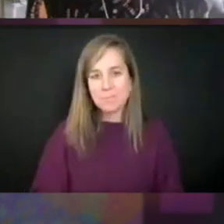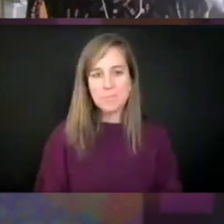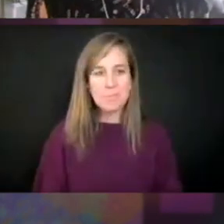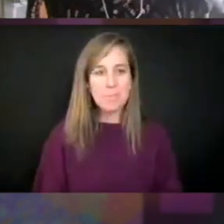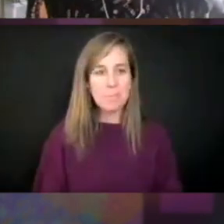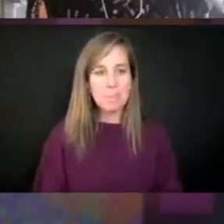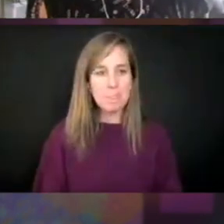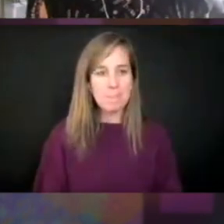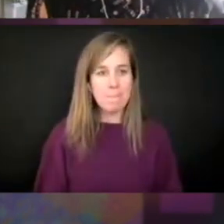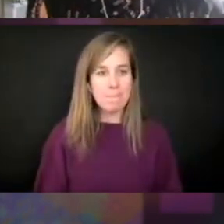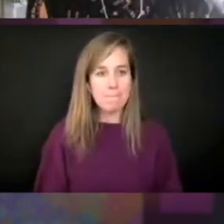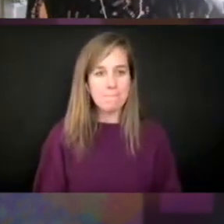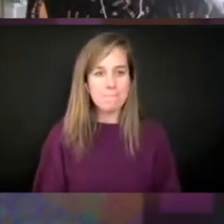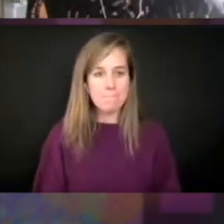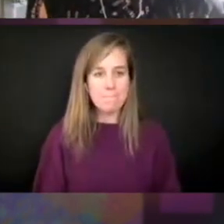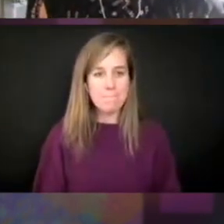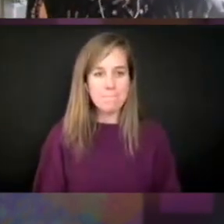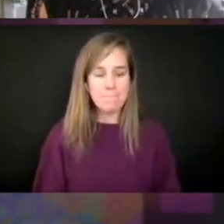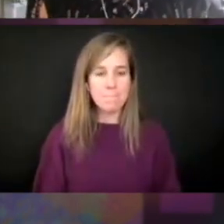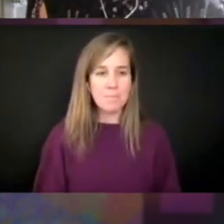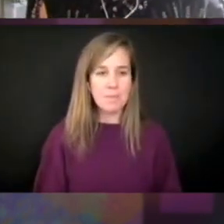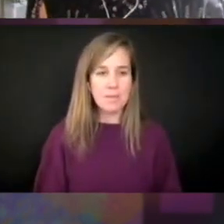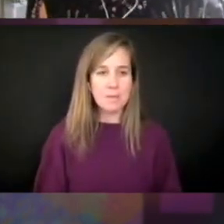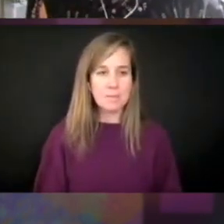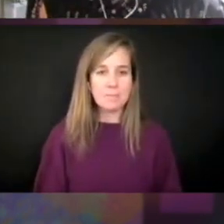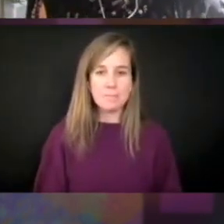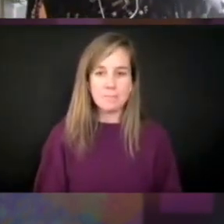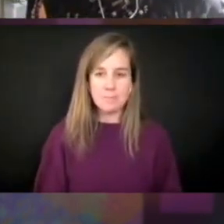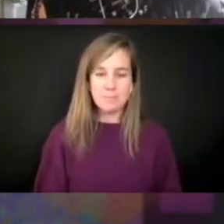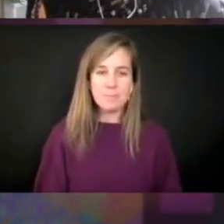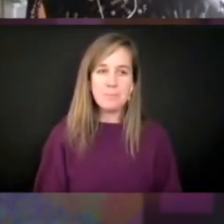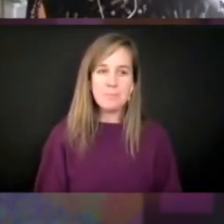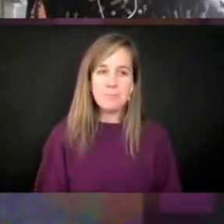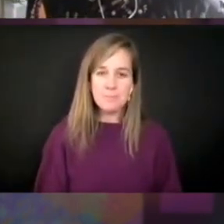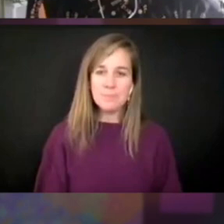First, with listening. Listen to land.